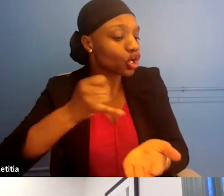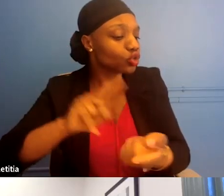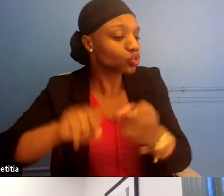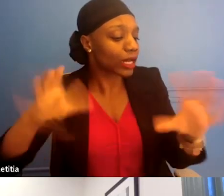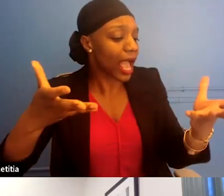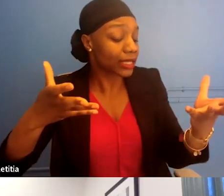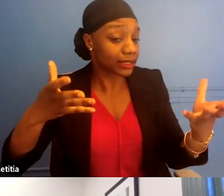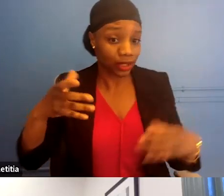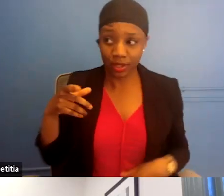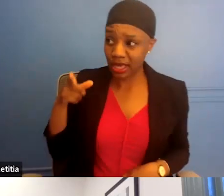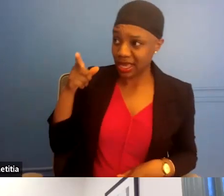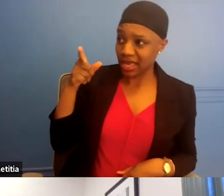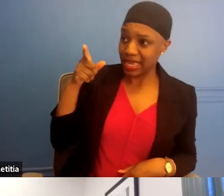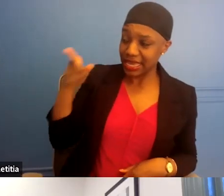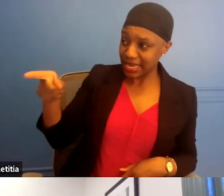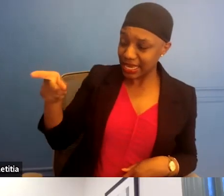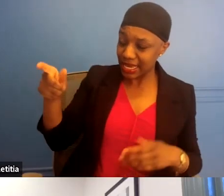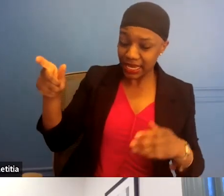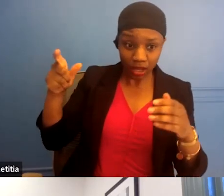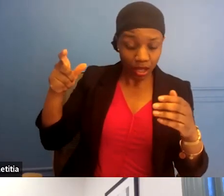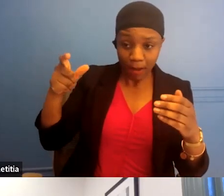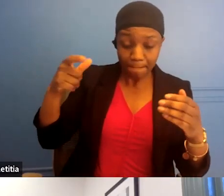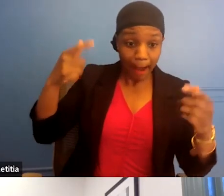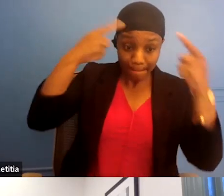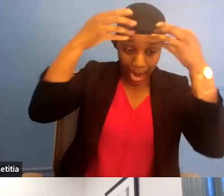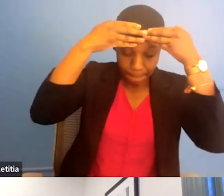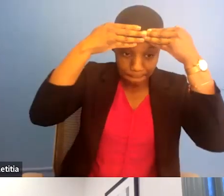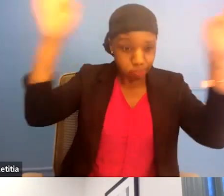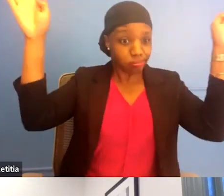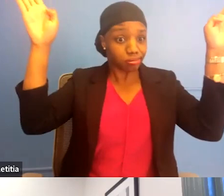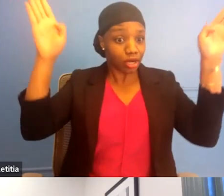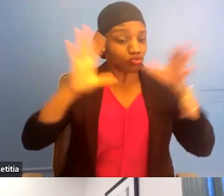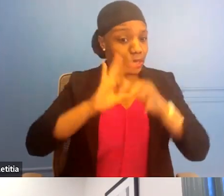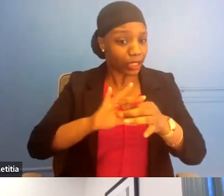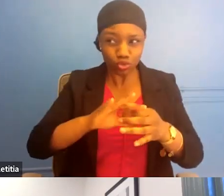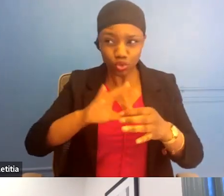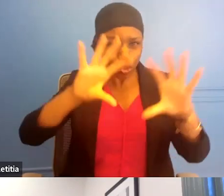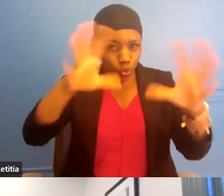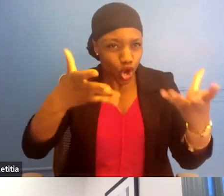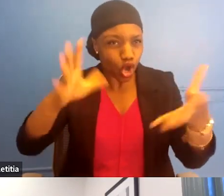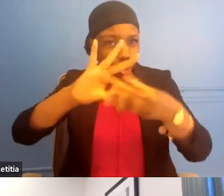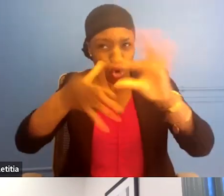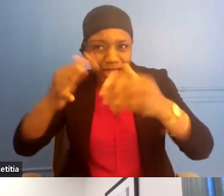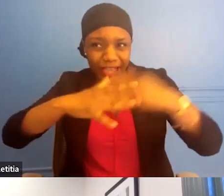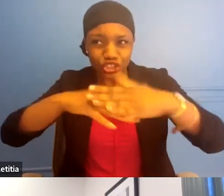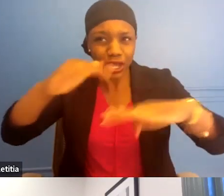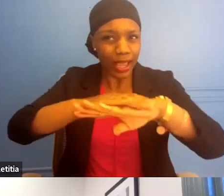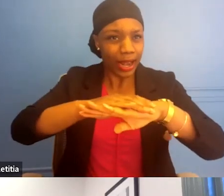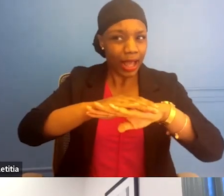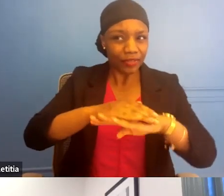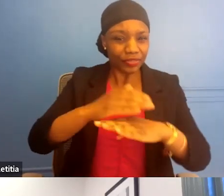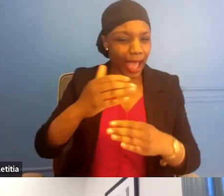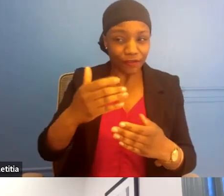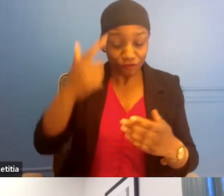literally opening up a world of commerce and how the whole world is interconnected for me by helping us translate what I thought was